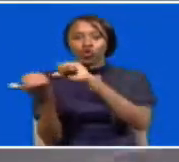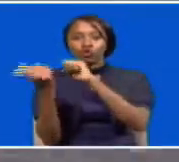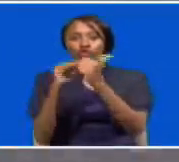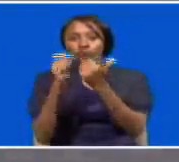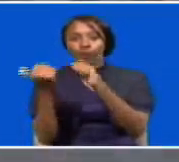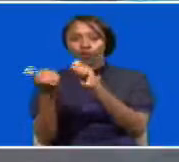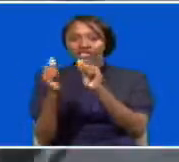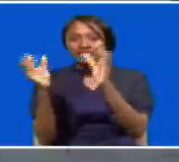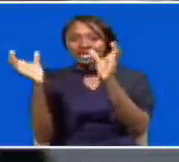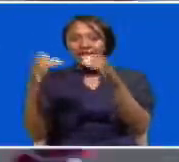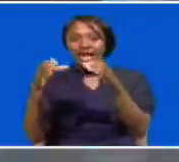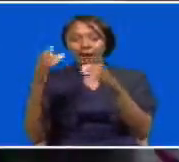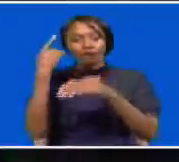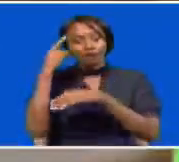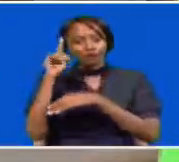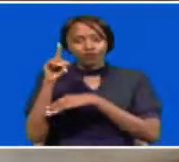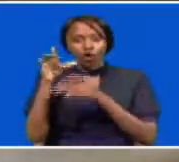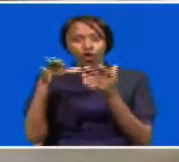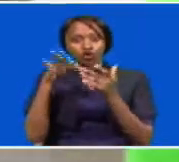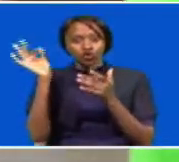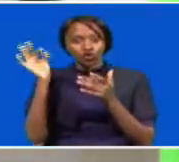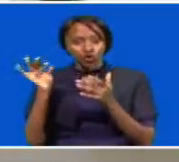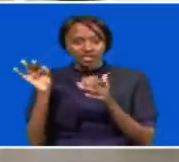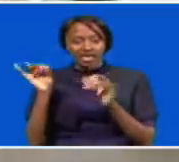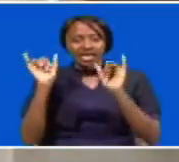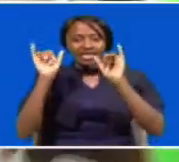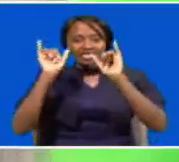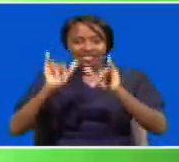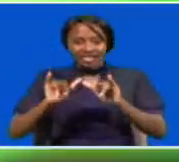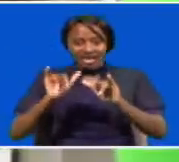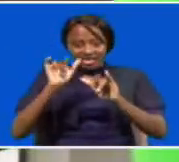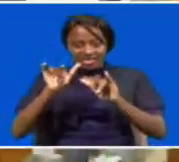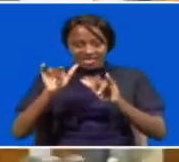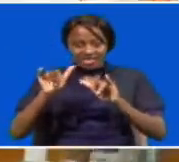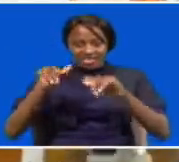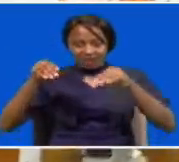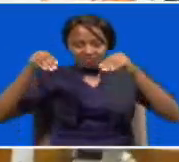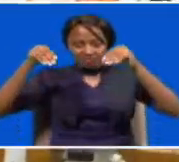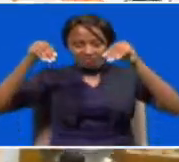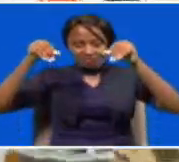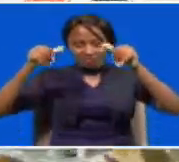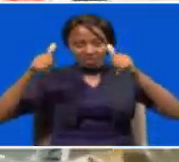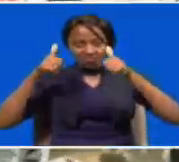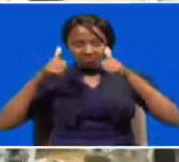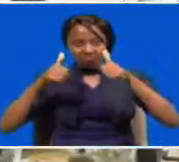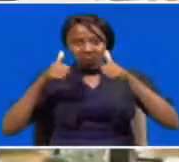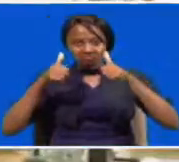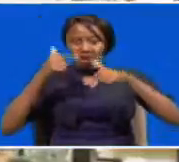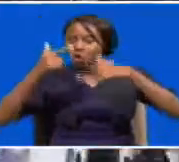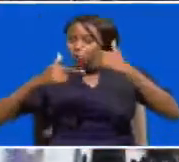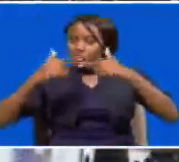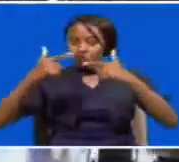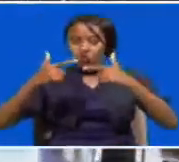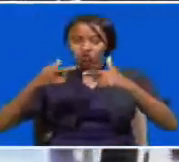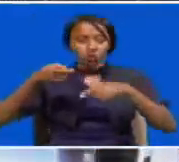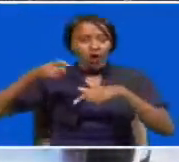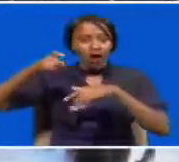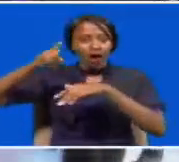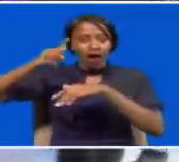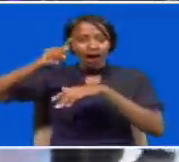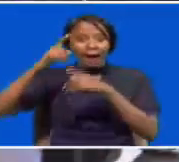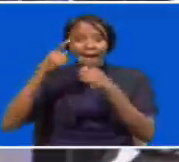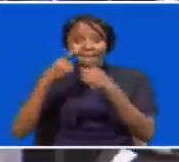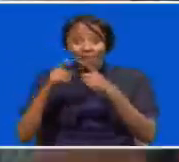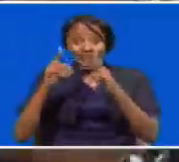choice. Our mission to develop and maintain the club facilities to the highest standards continues to soar.